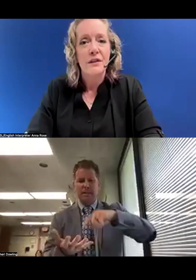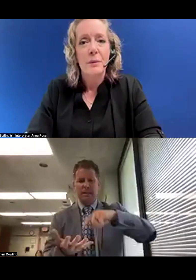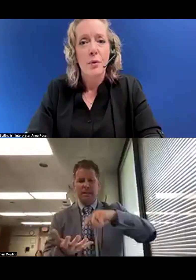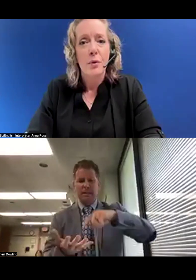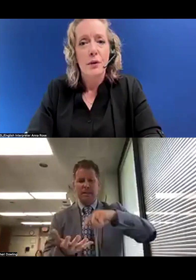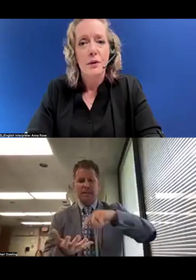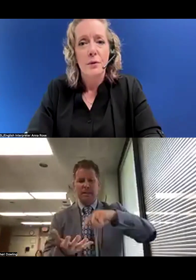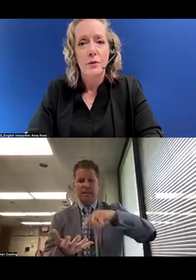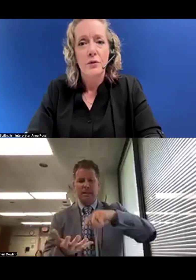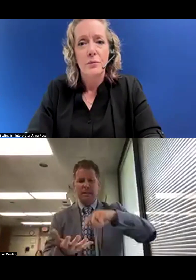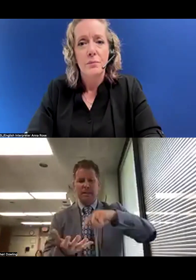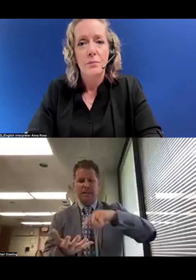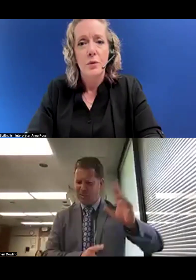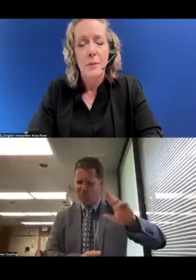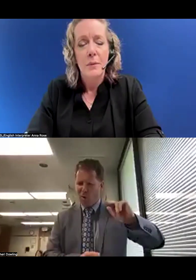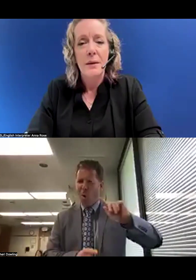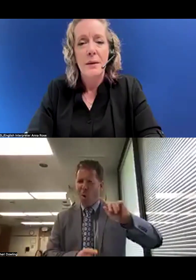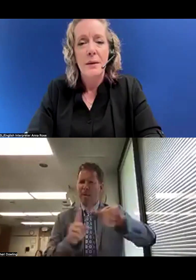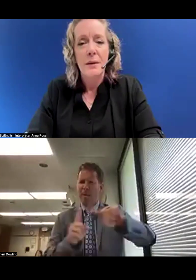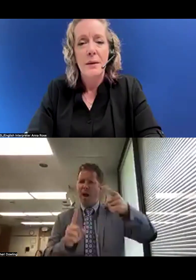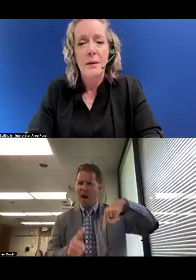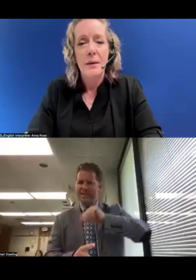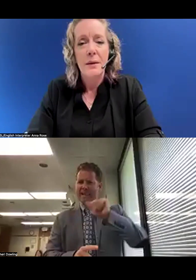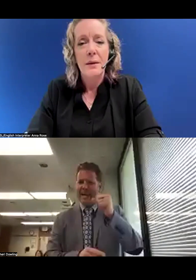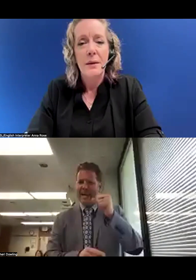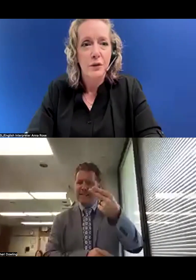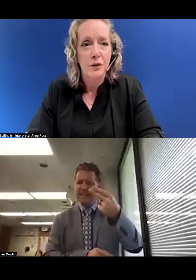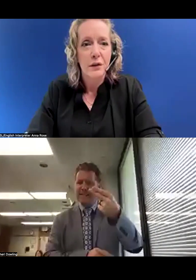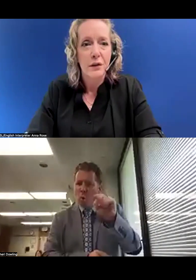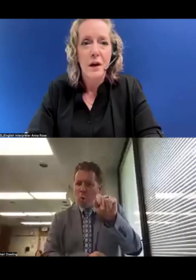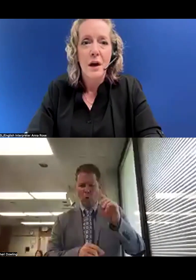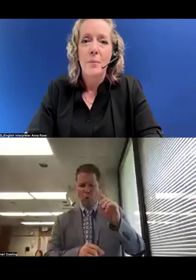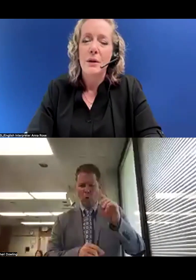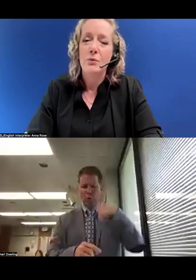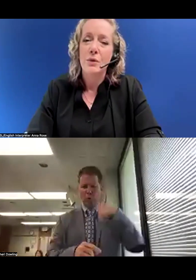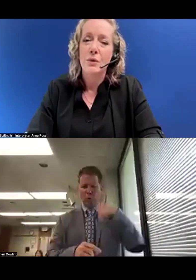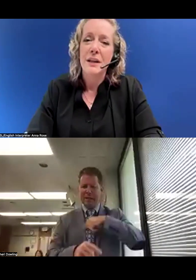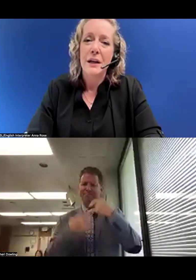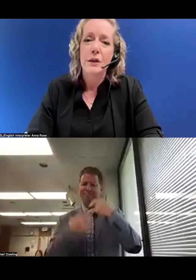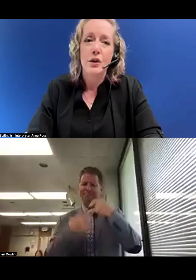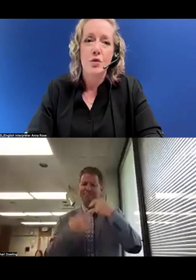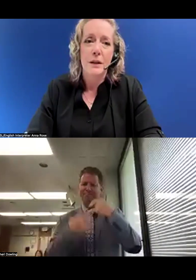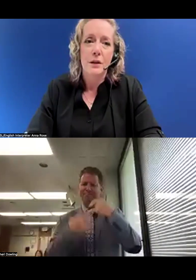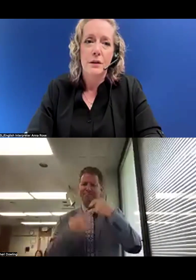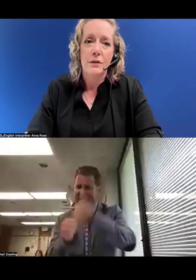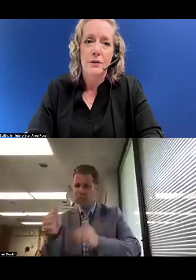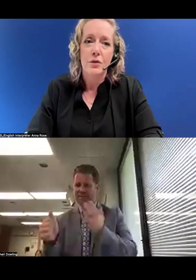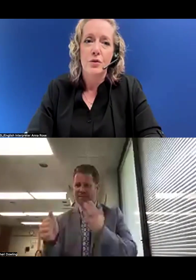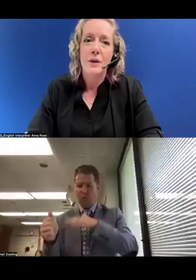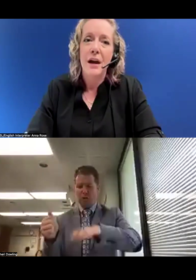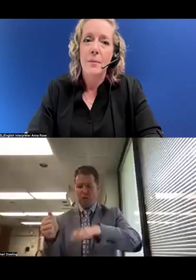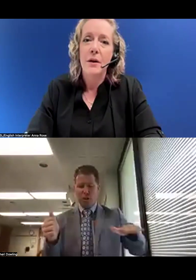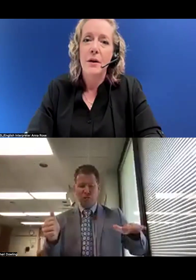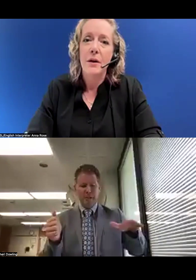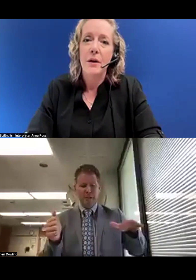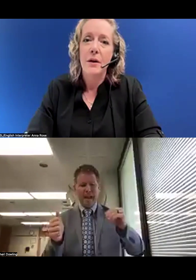This work is deeply personal to many people, not just for professionals, but really as humans who